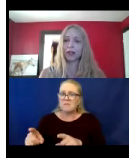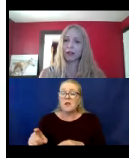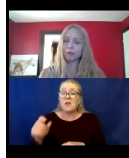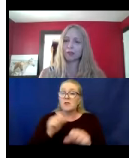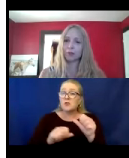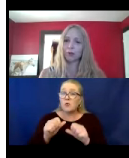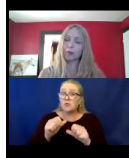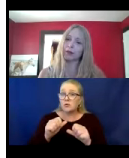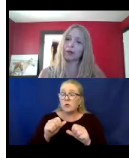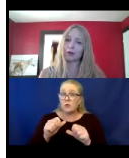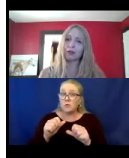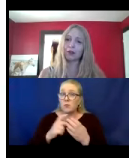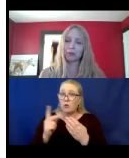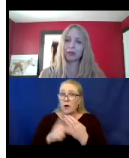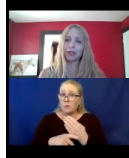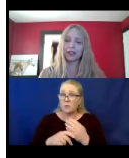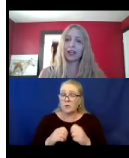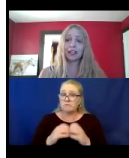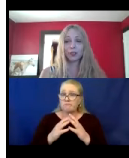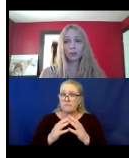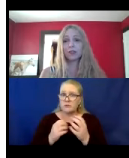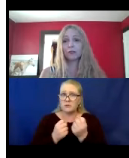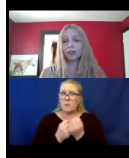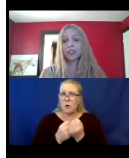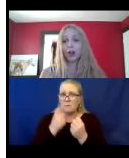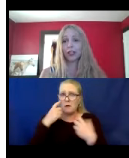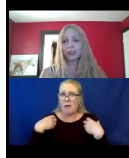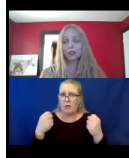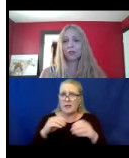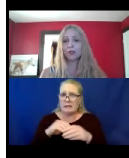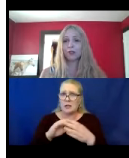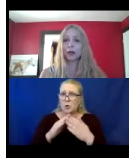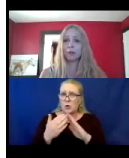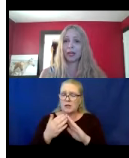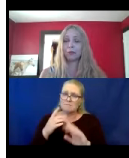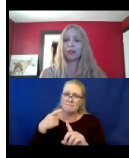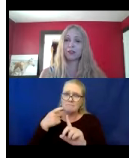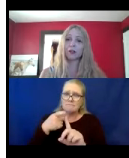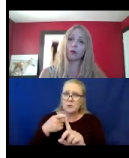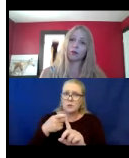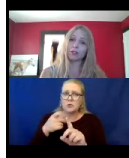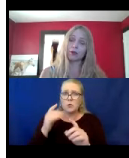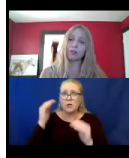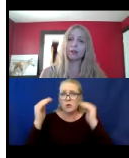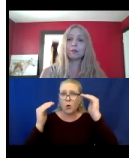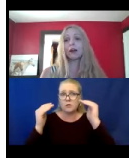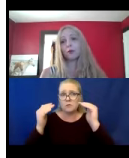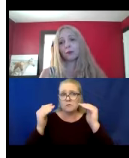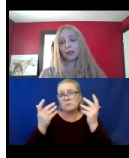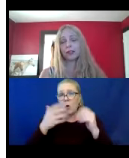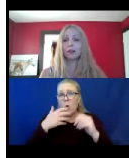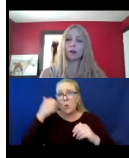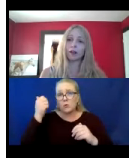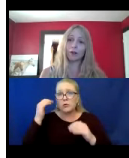was developed to support mental health in our community is specifically targeted to adults that may, because they're older adults and may